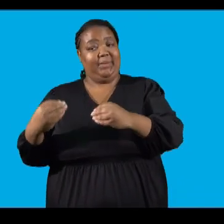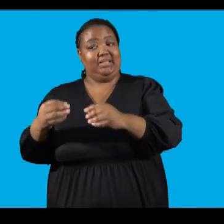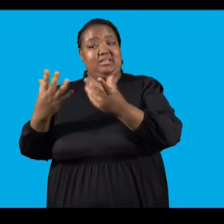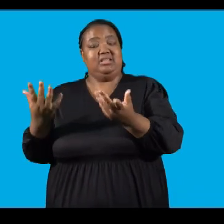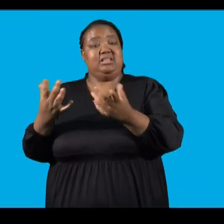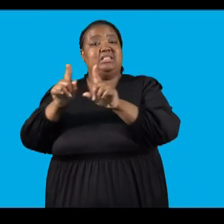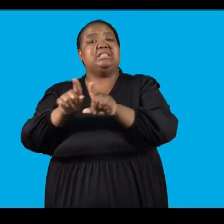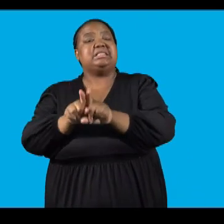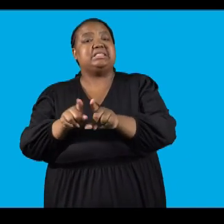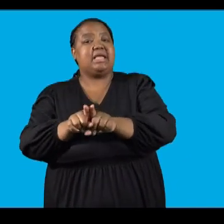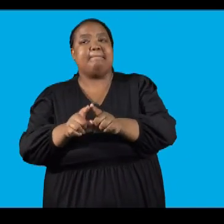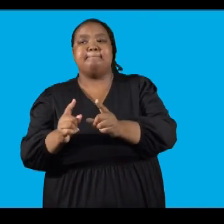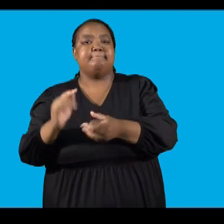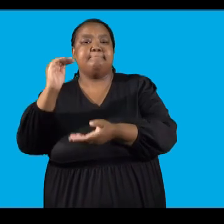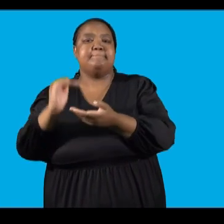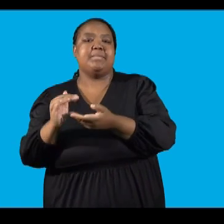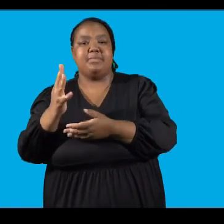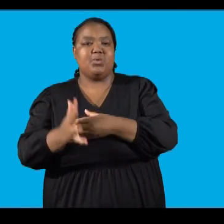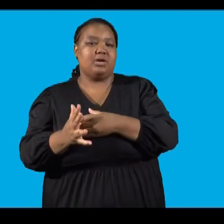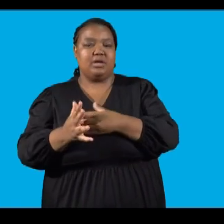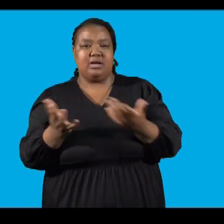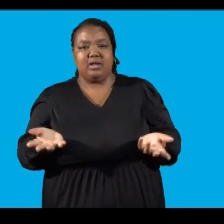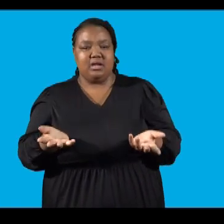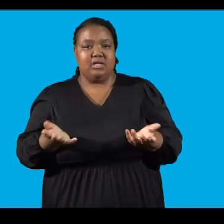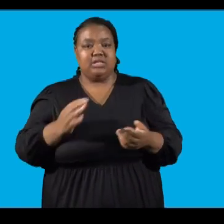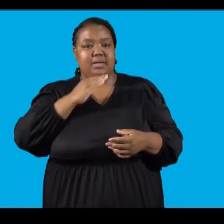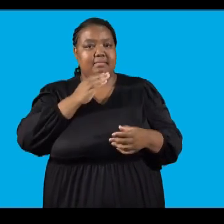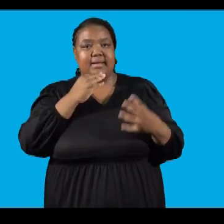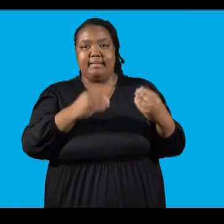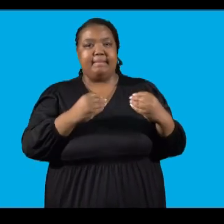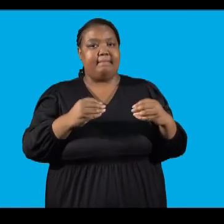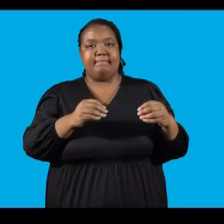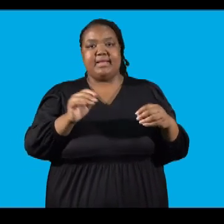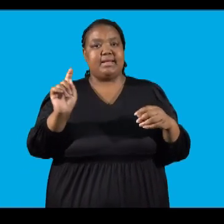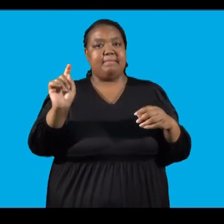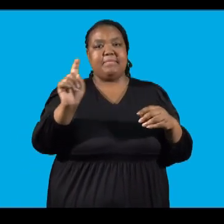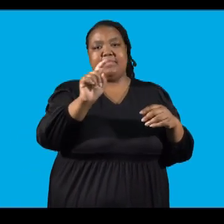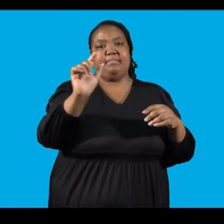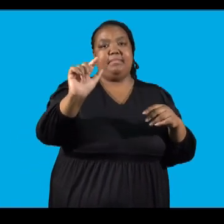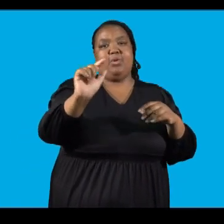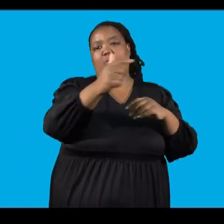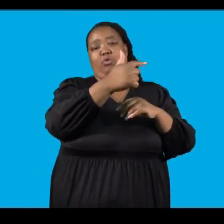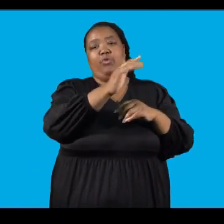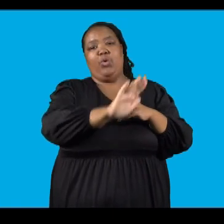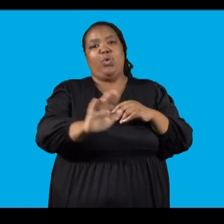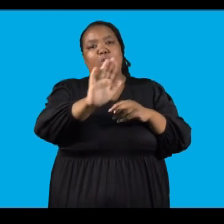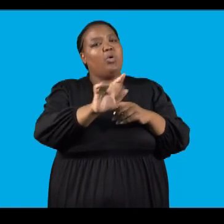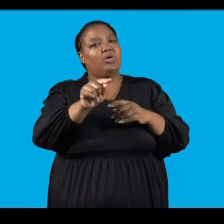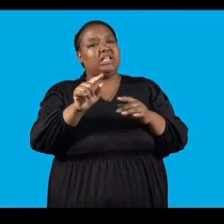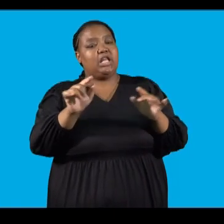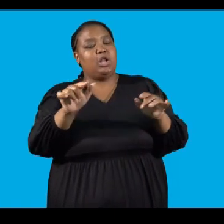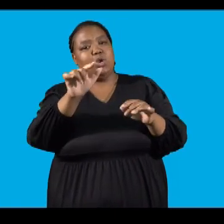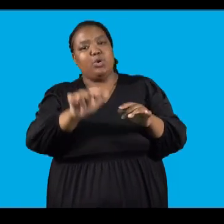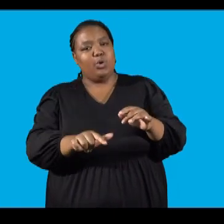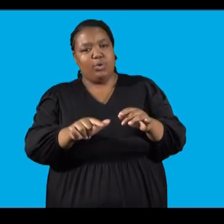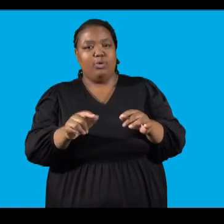to reduce their revenues as well, their prices as well. So eventually, all the firms, in the market